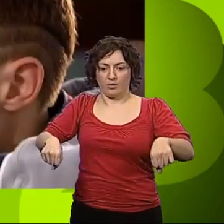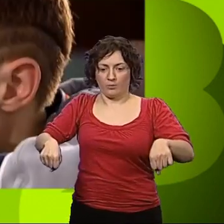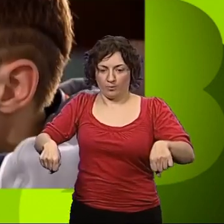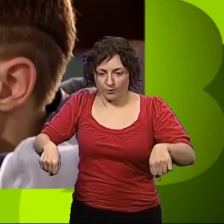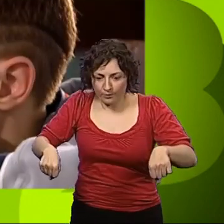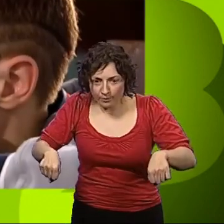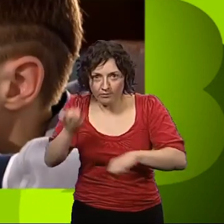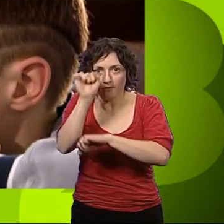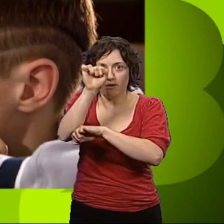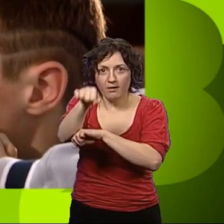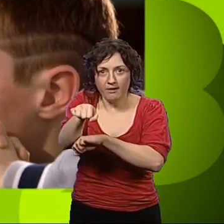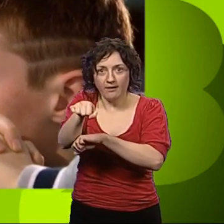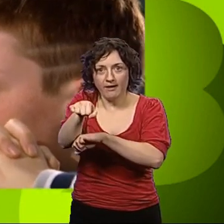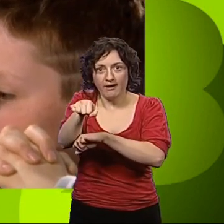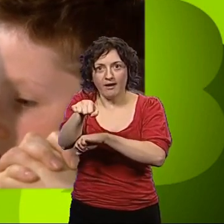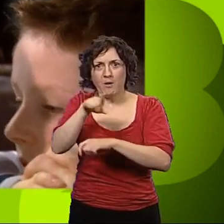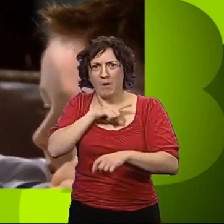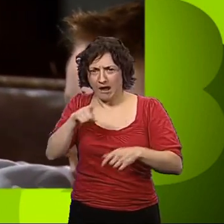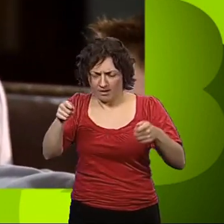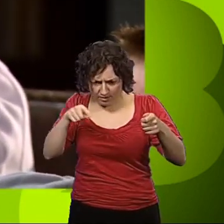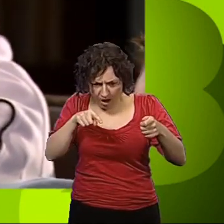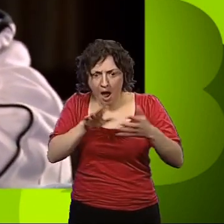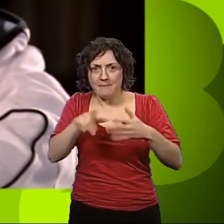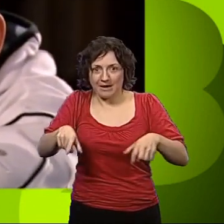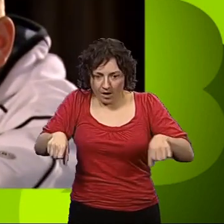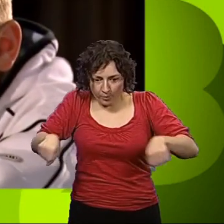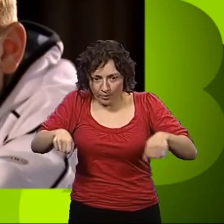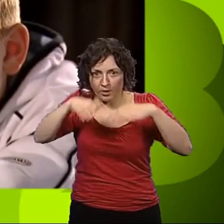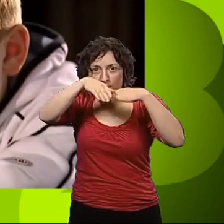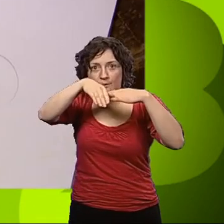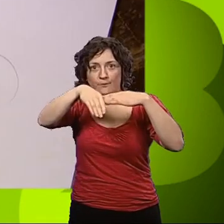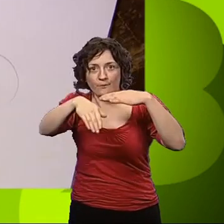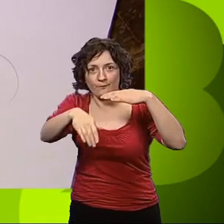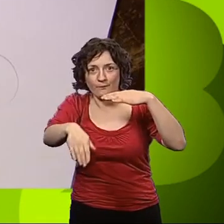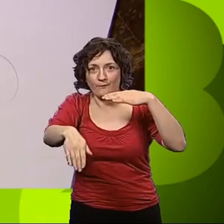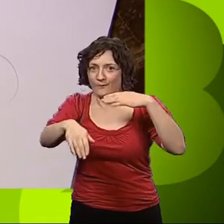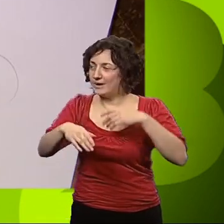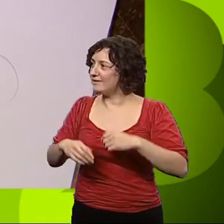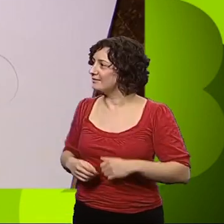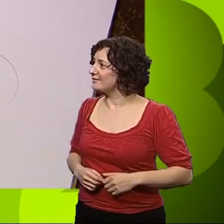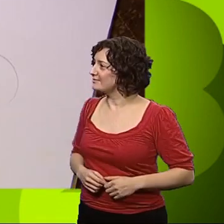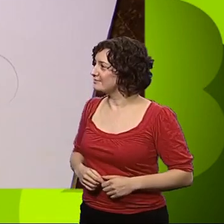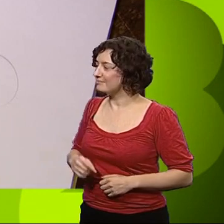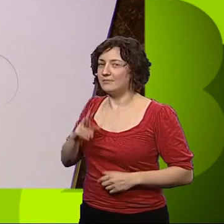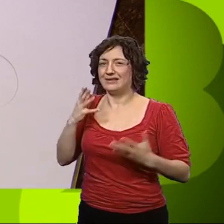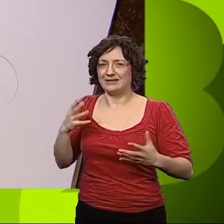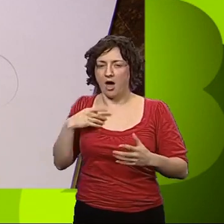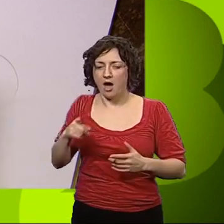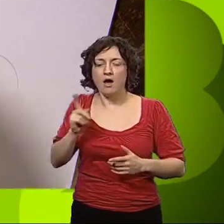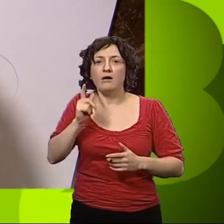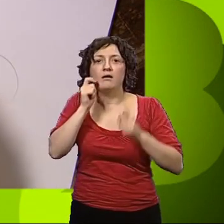hill. So it just draws attention to that. And now we can start fleshing it all out.